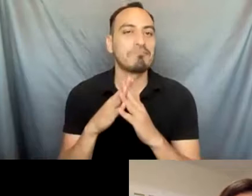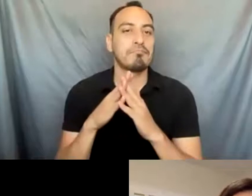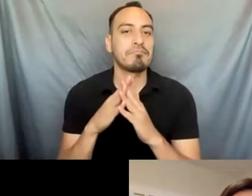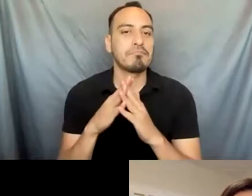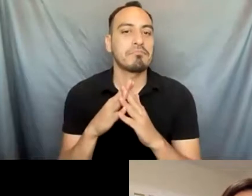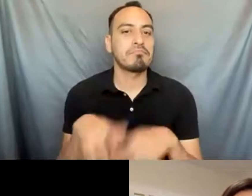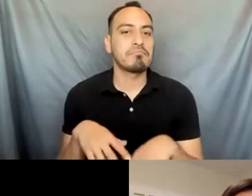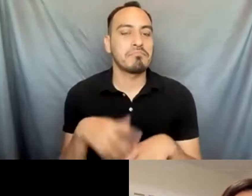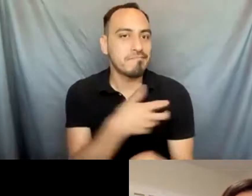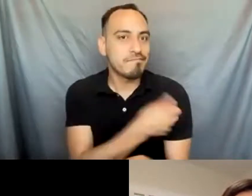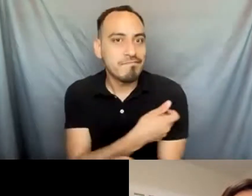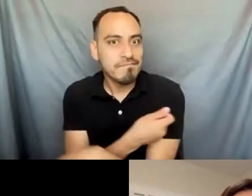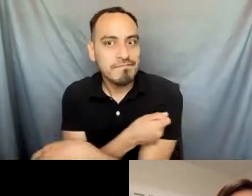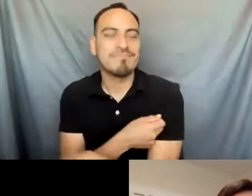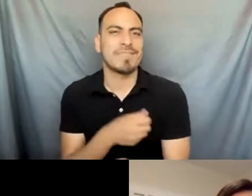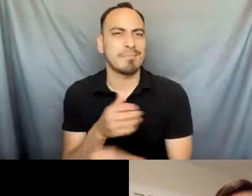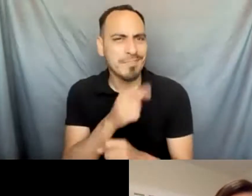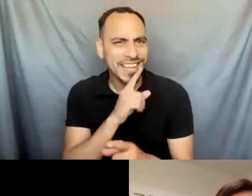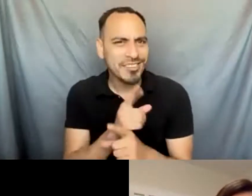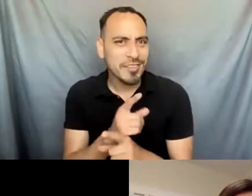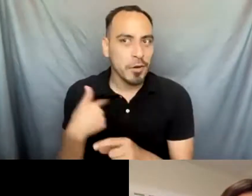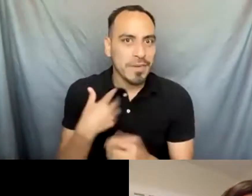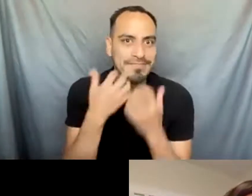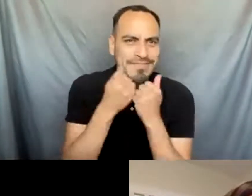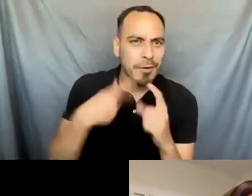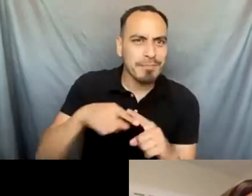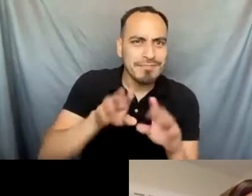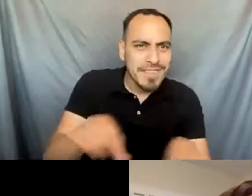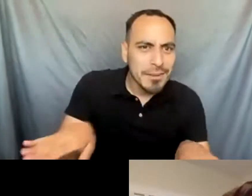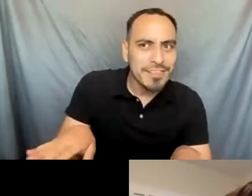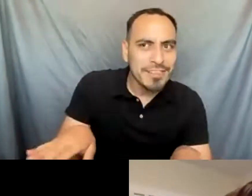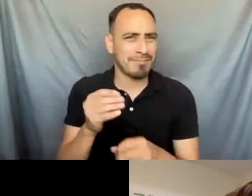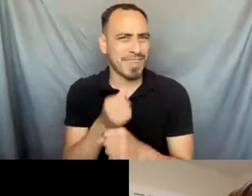children, really wanting to make sure that that vaccine is accessible to those practices.